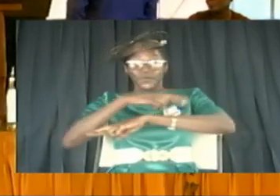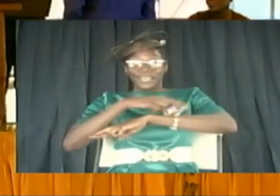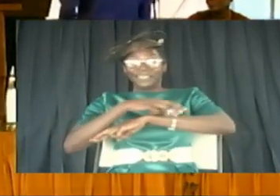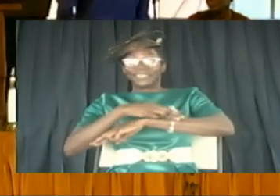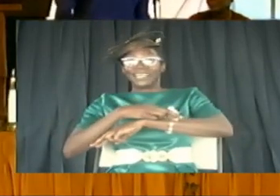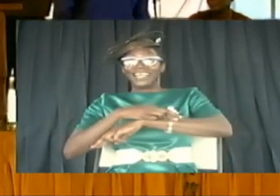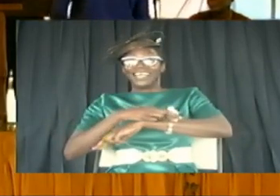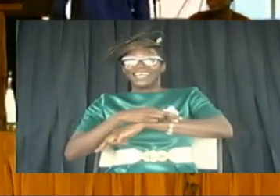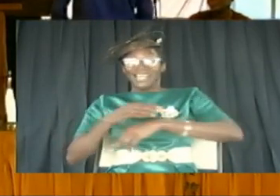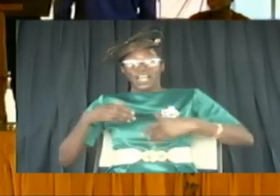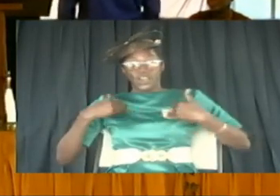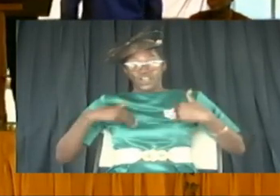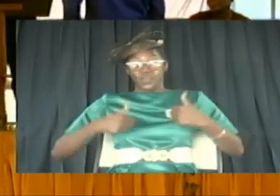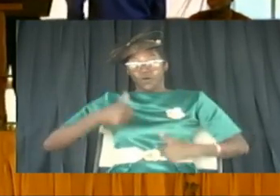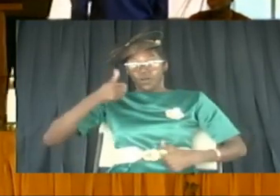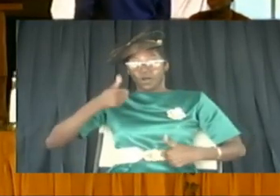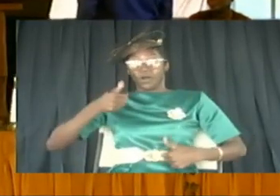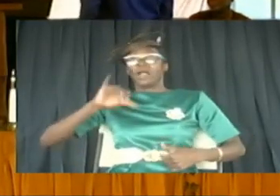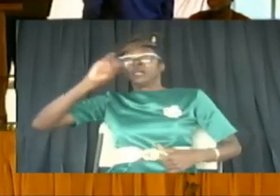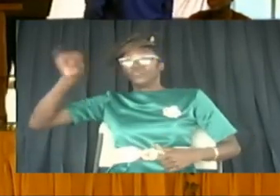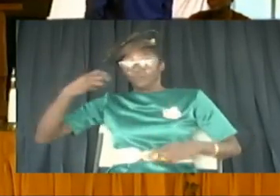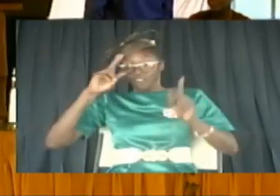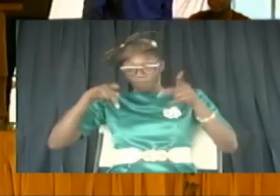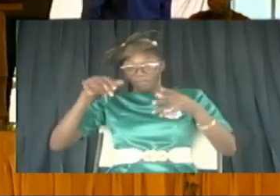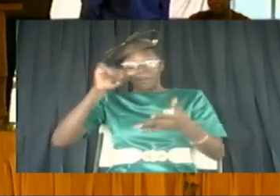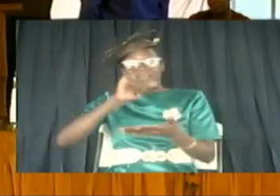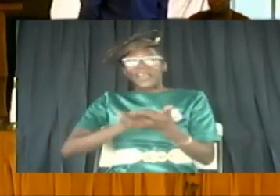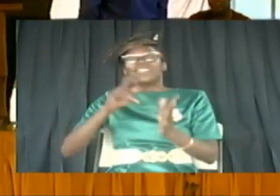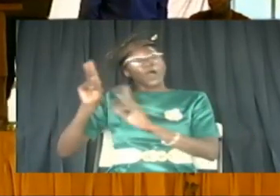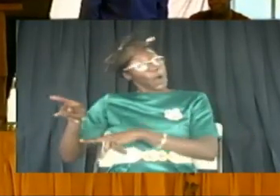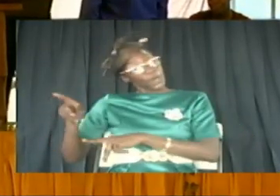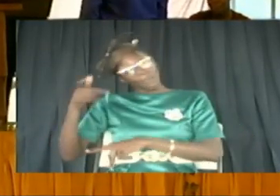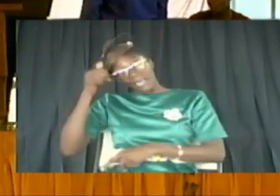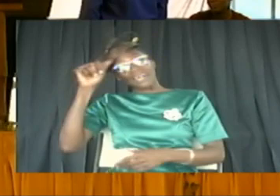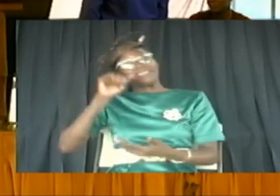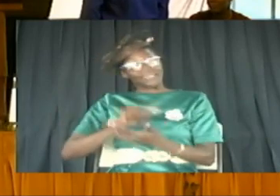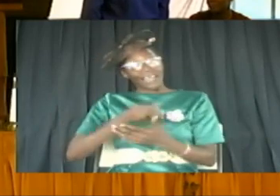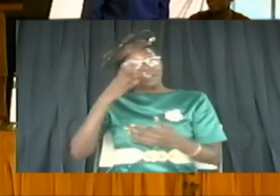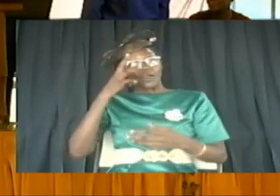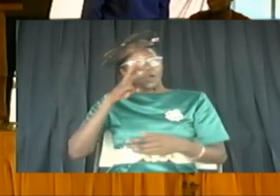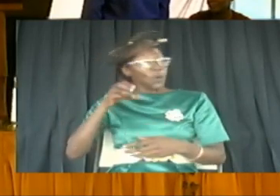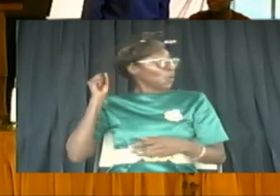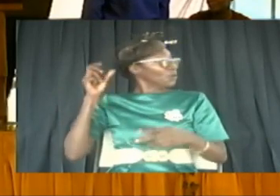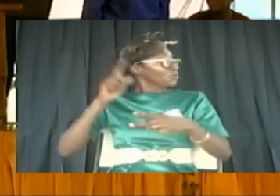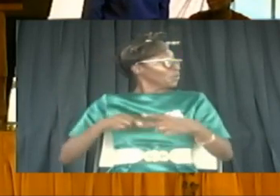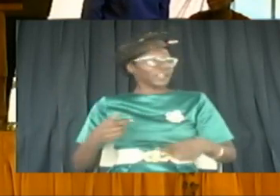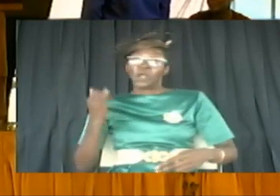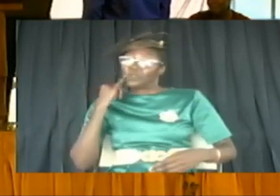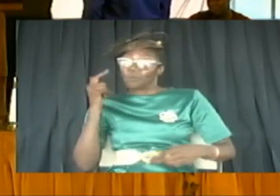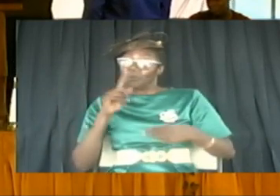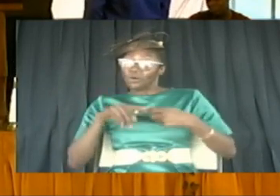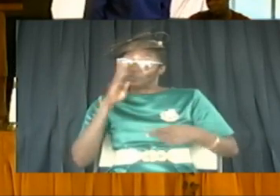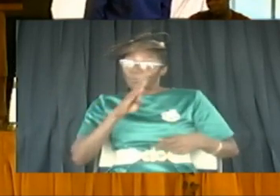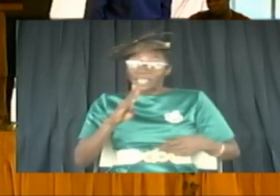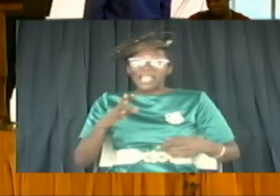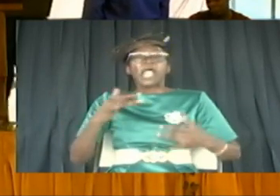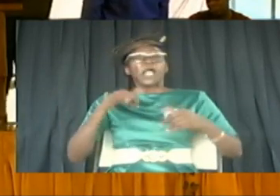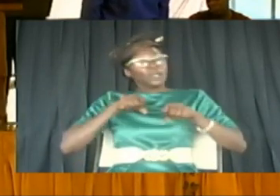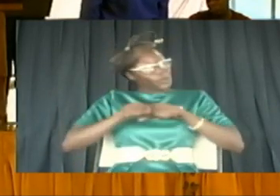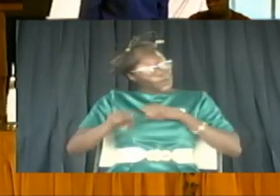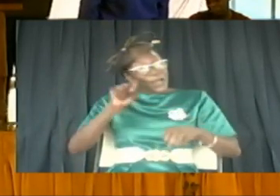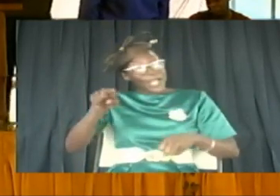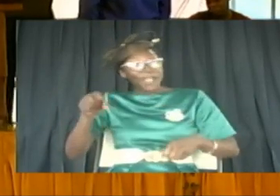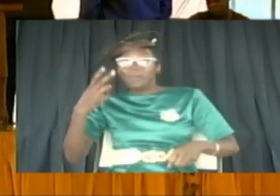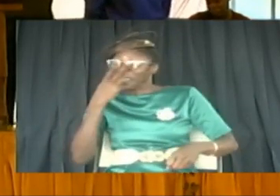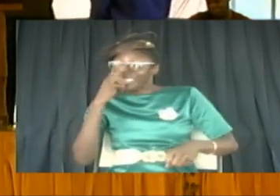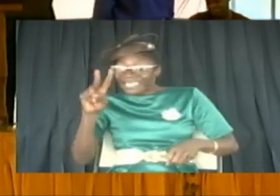them in that order because that was the custom. He saw him see it. He saw him know it. He saw